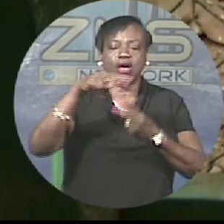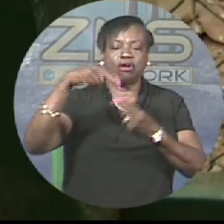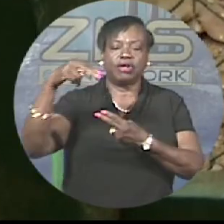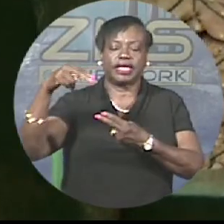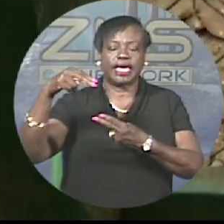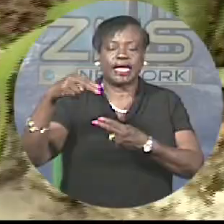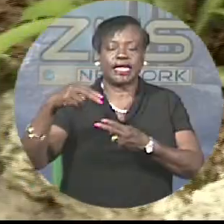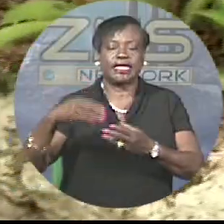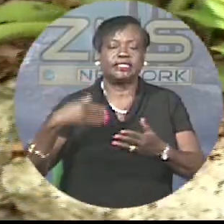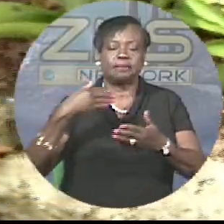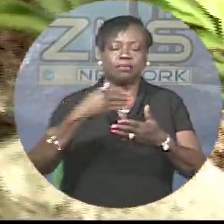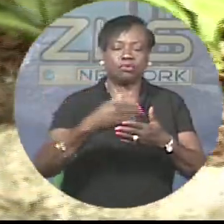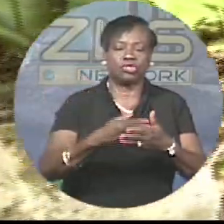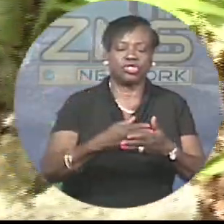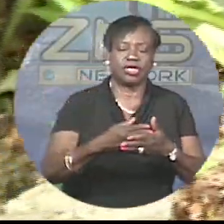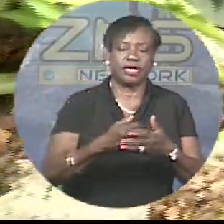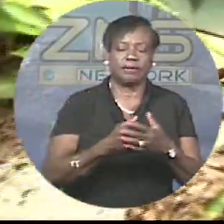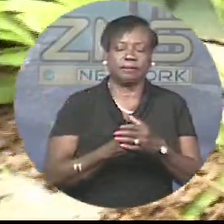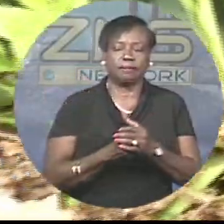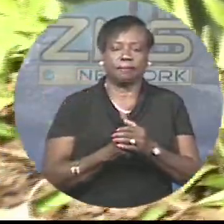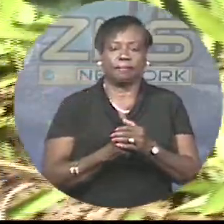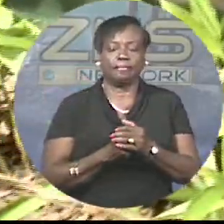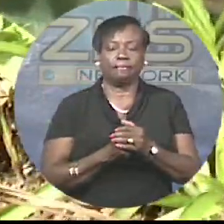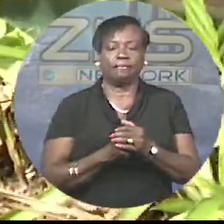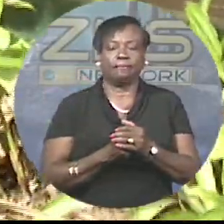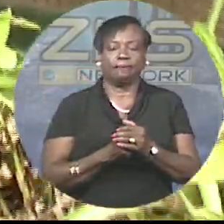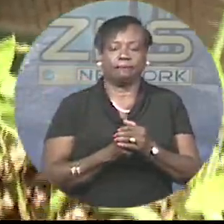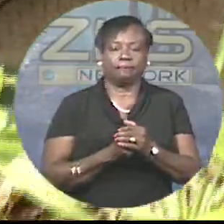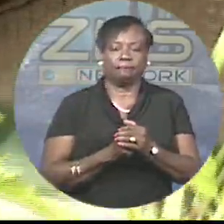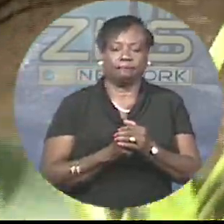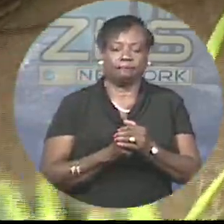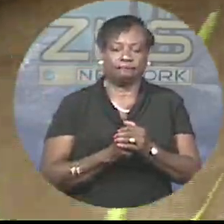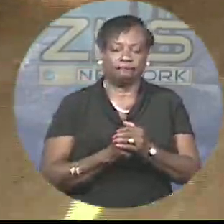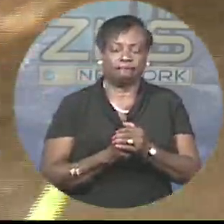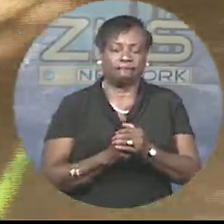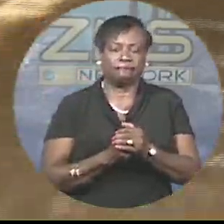effect the necessary safety precautions. Carla Palmer, ZNS Network News.